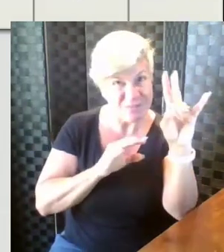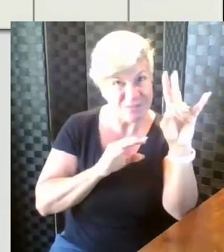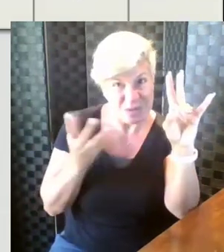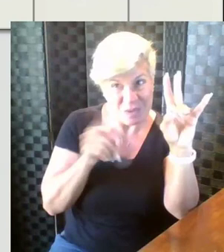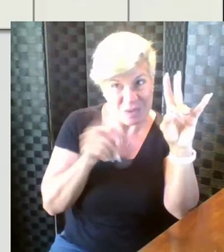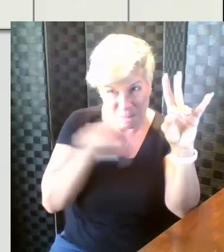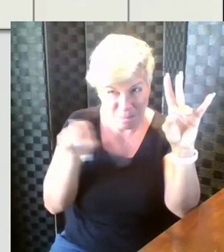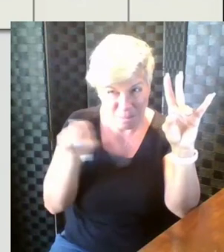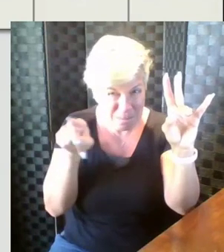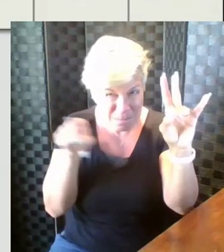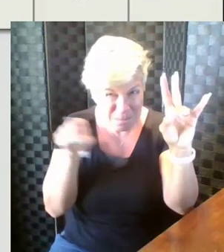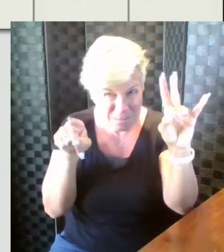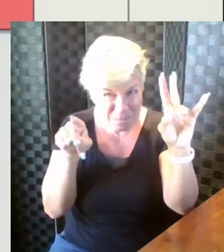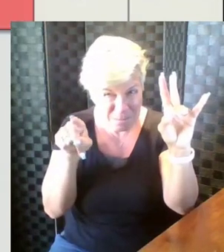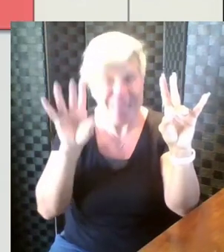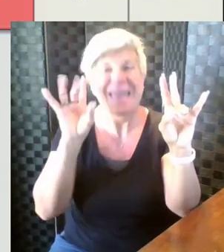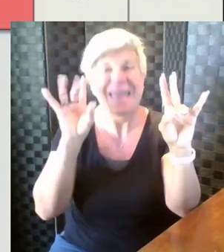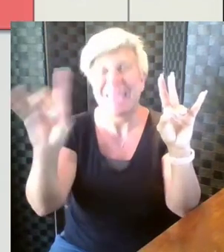7,